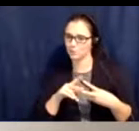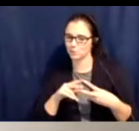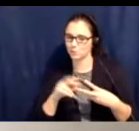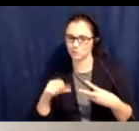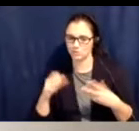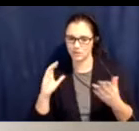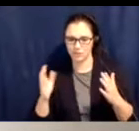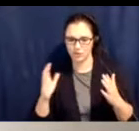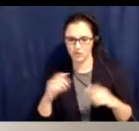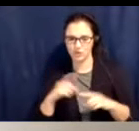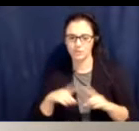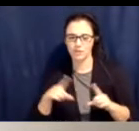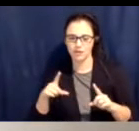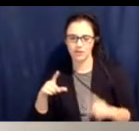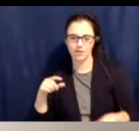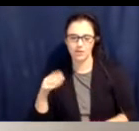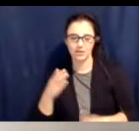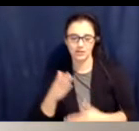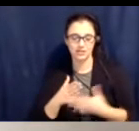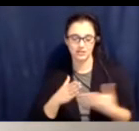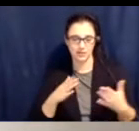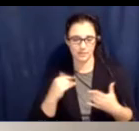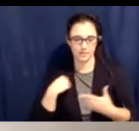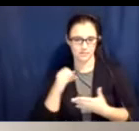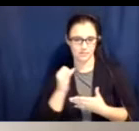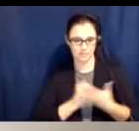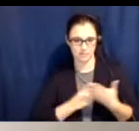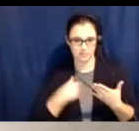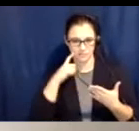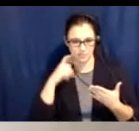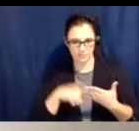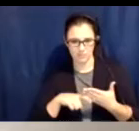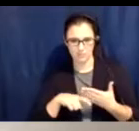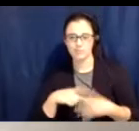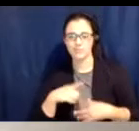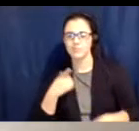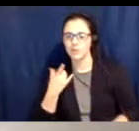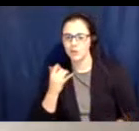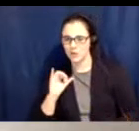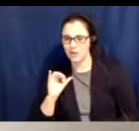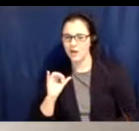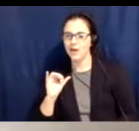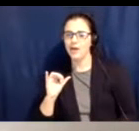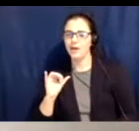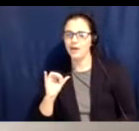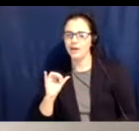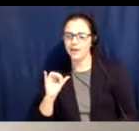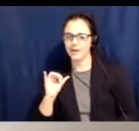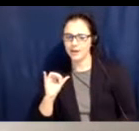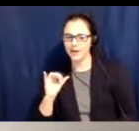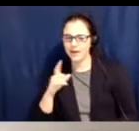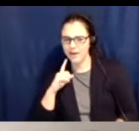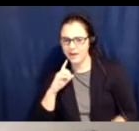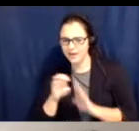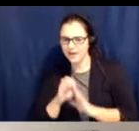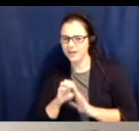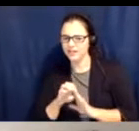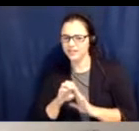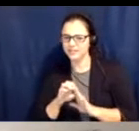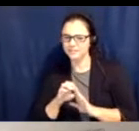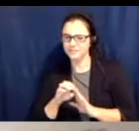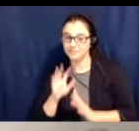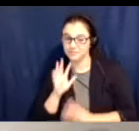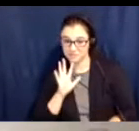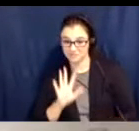the artworks I saw, it looked like, for instance, it's a picture of 5 years old. people.